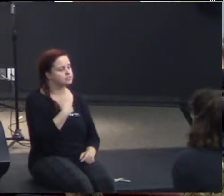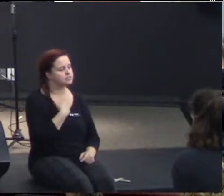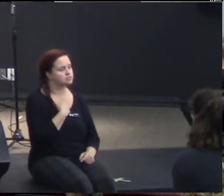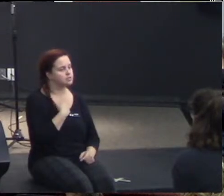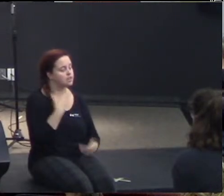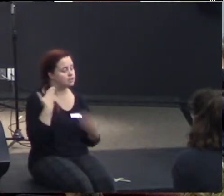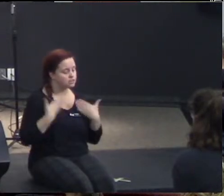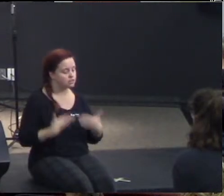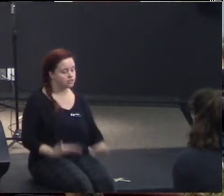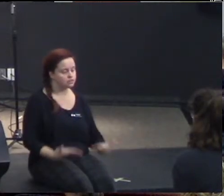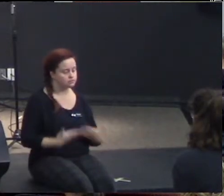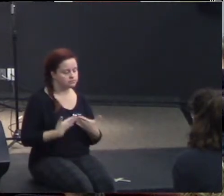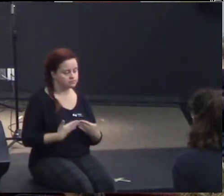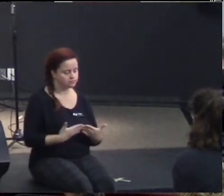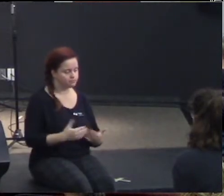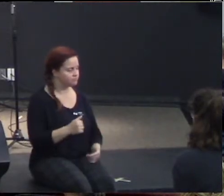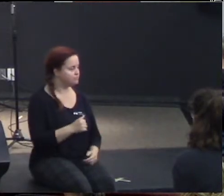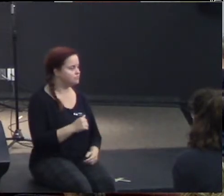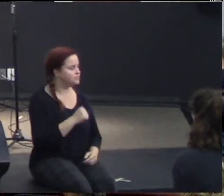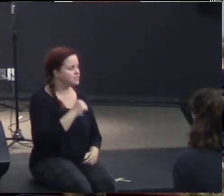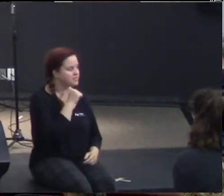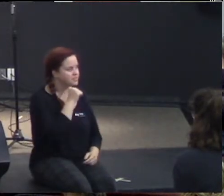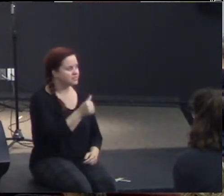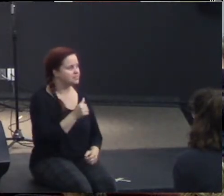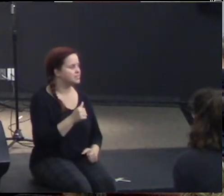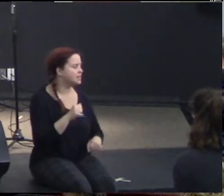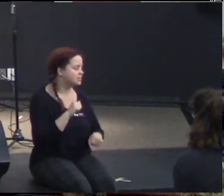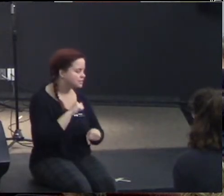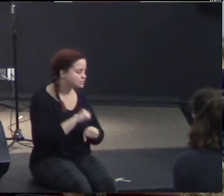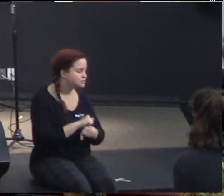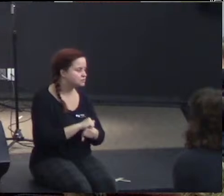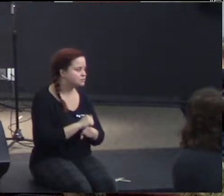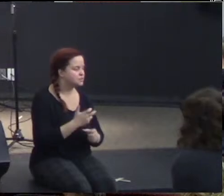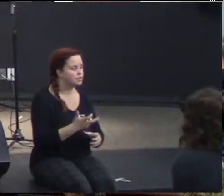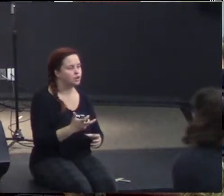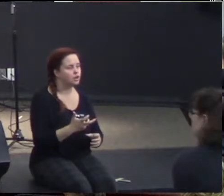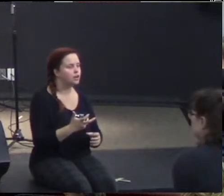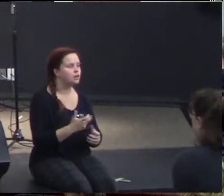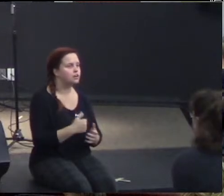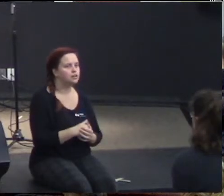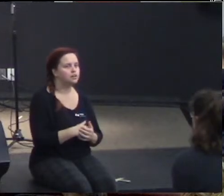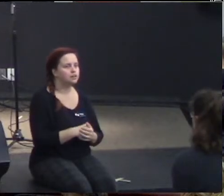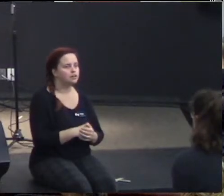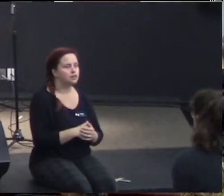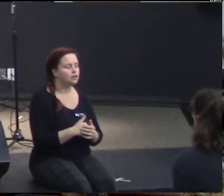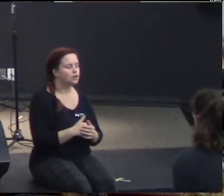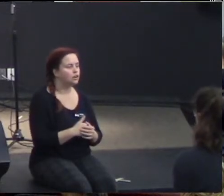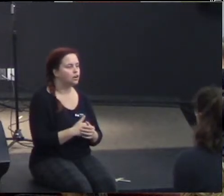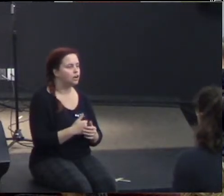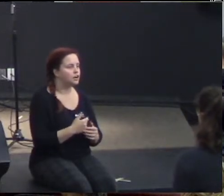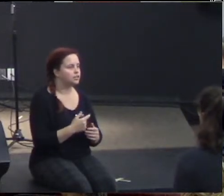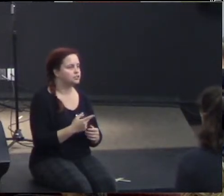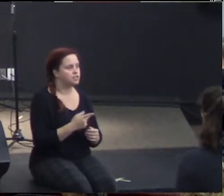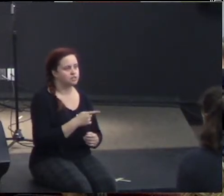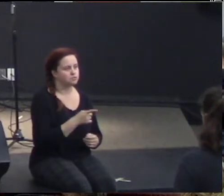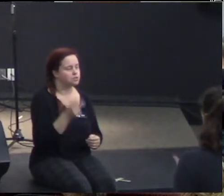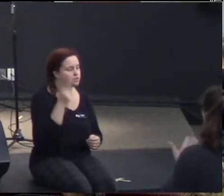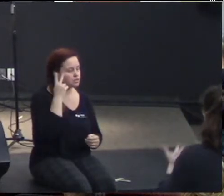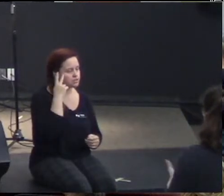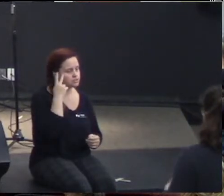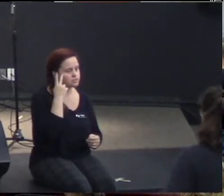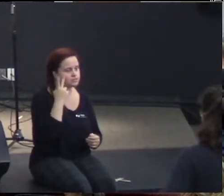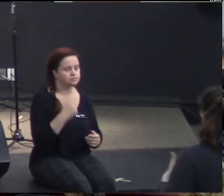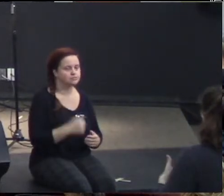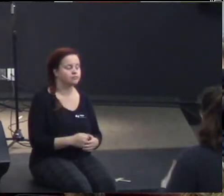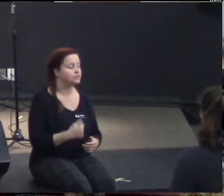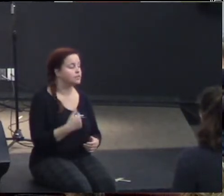will, that it's based on something of substance, so that you know me to the point that when I lay down my life, I am